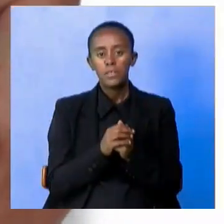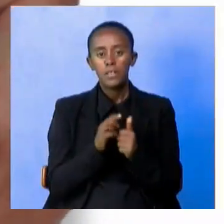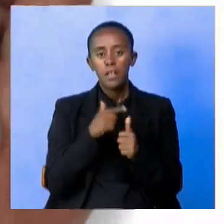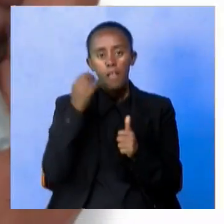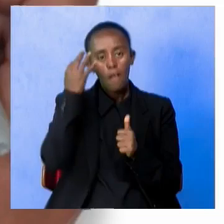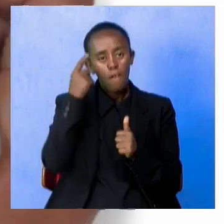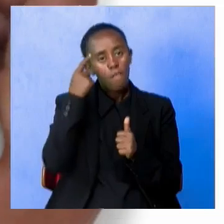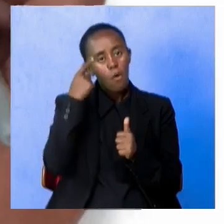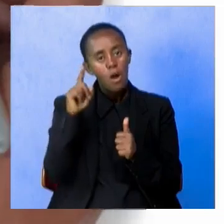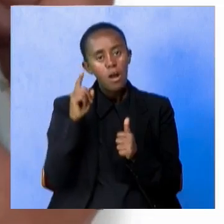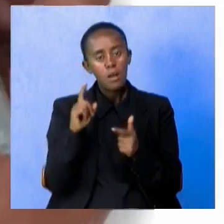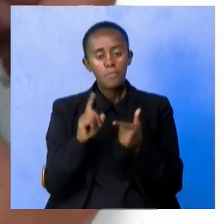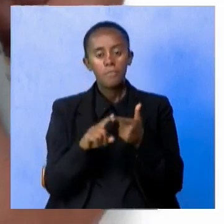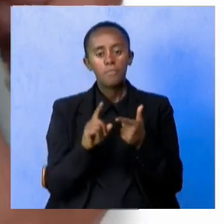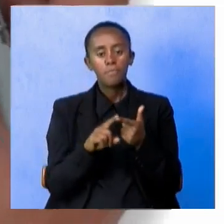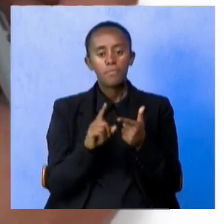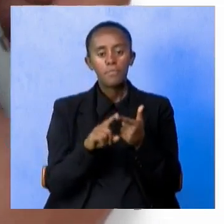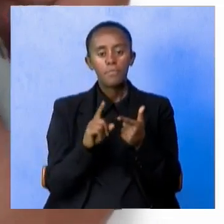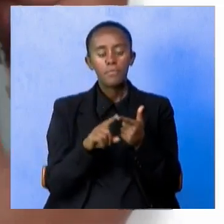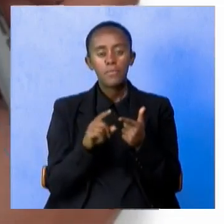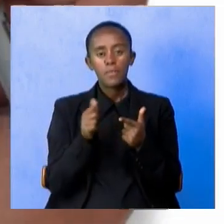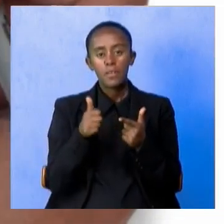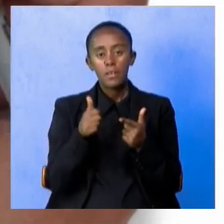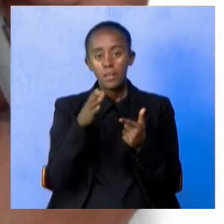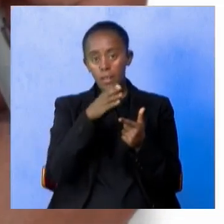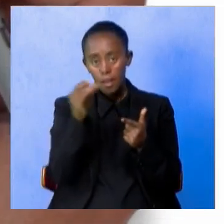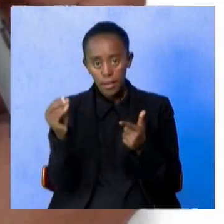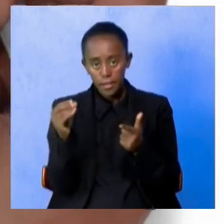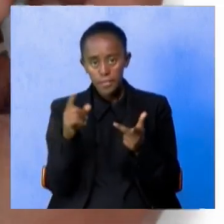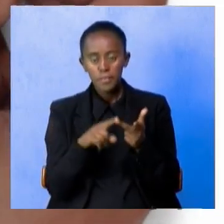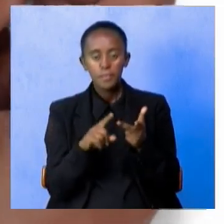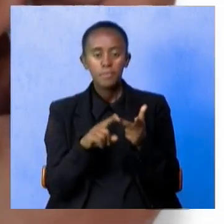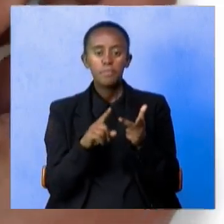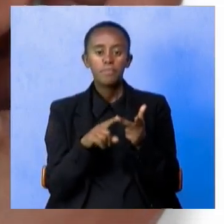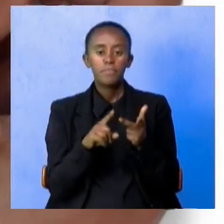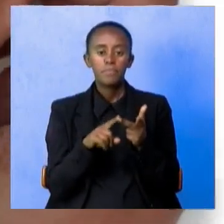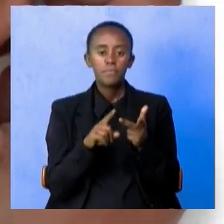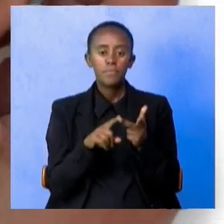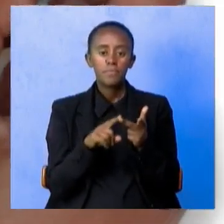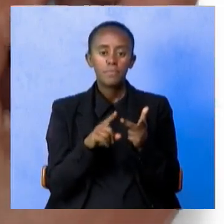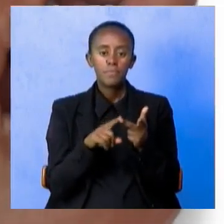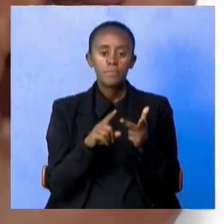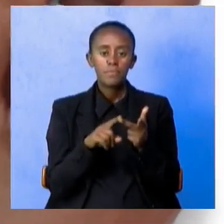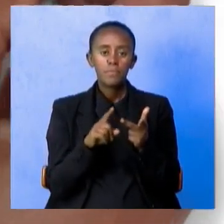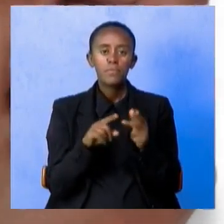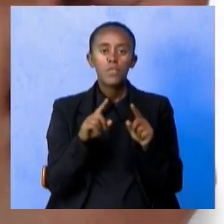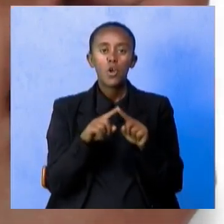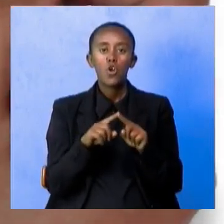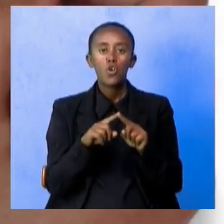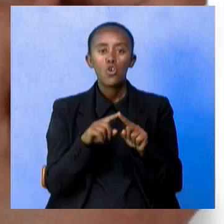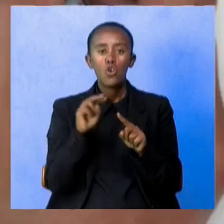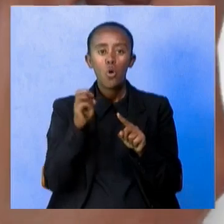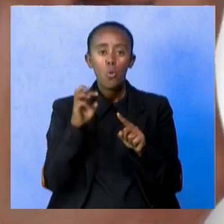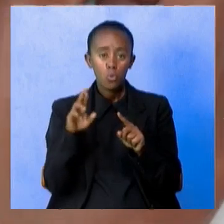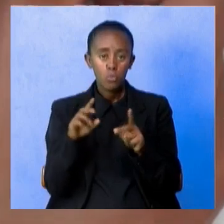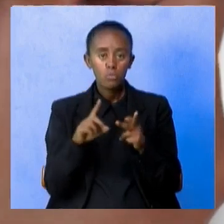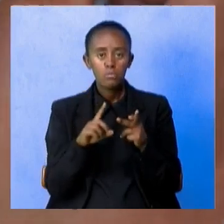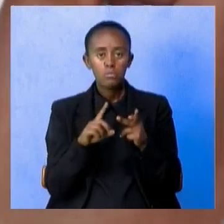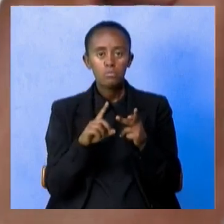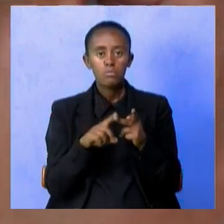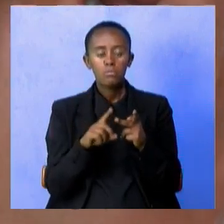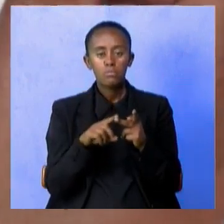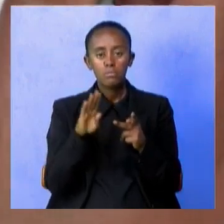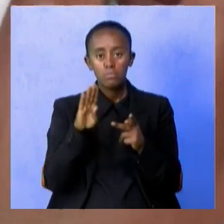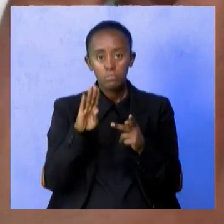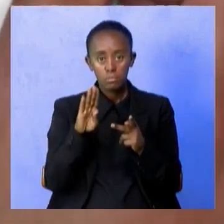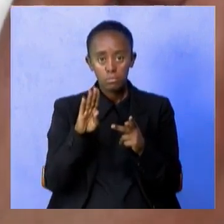for A stands for and, N stands for nor, B stands